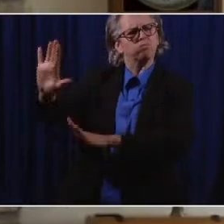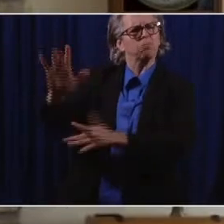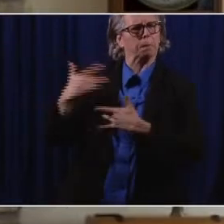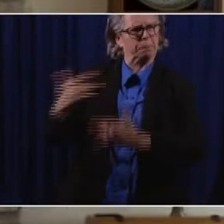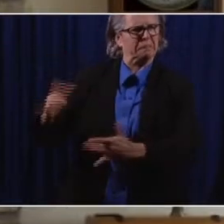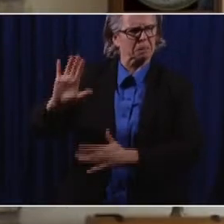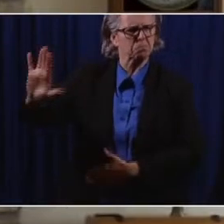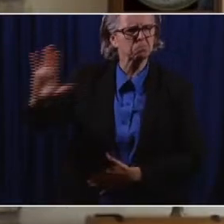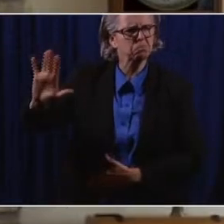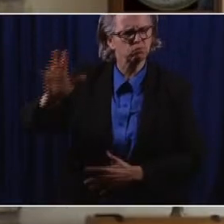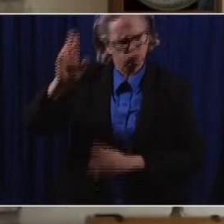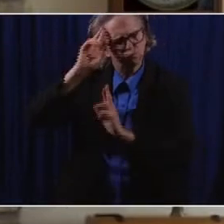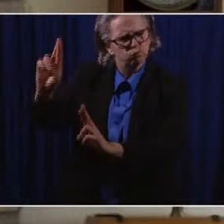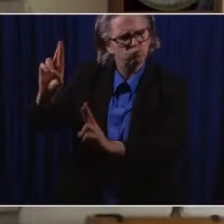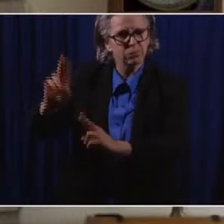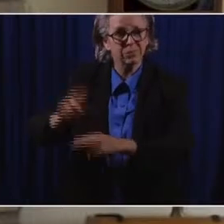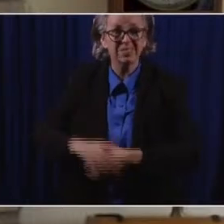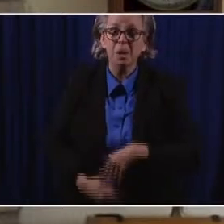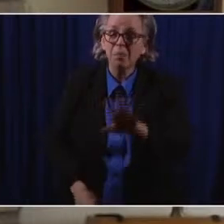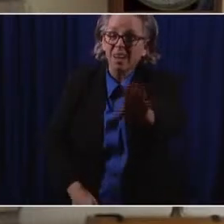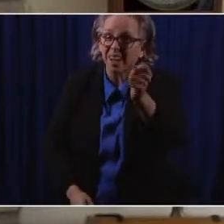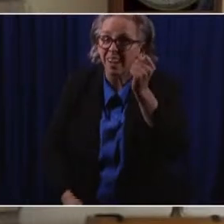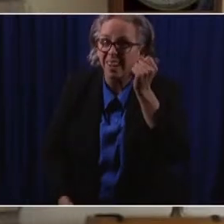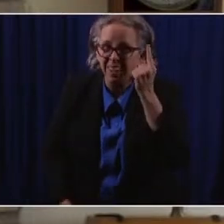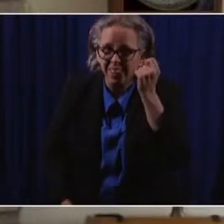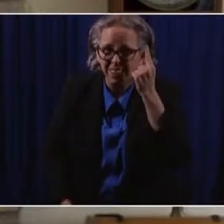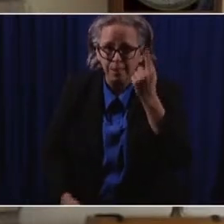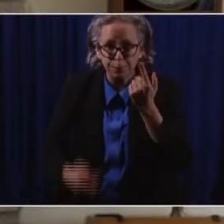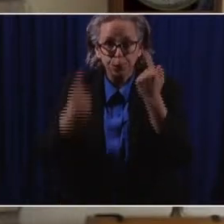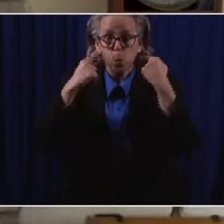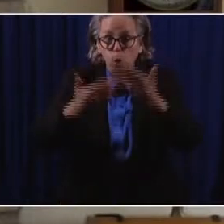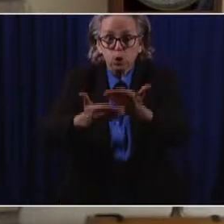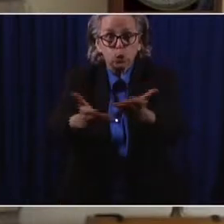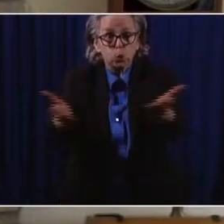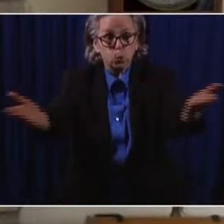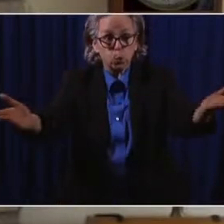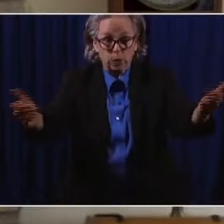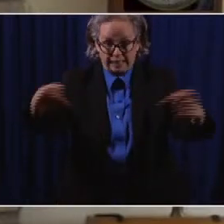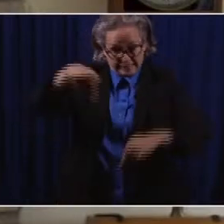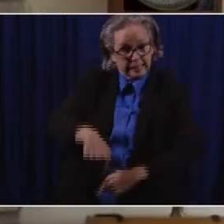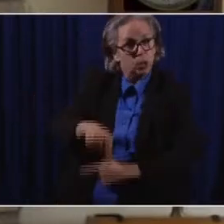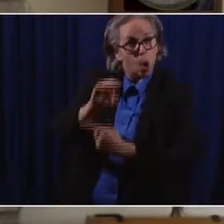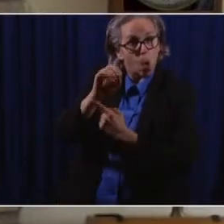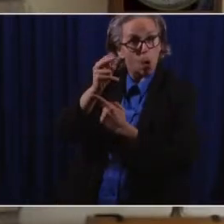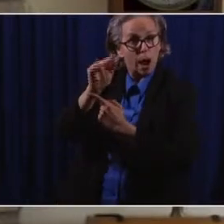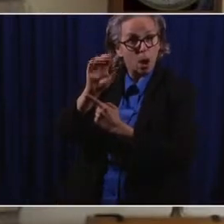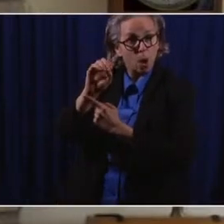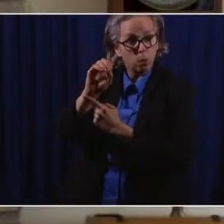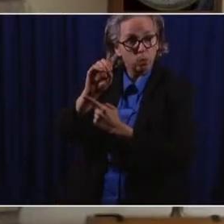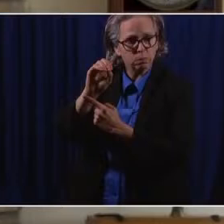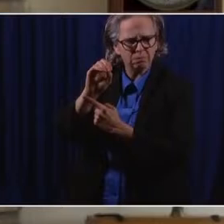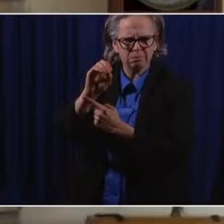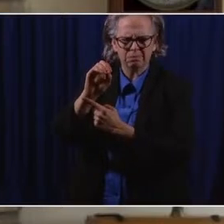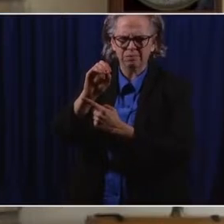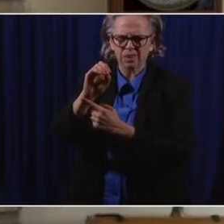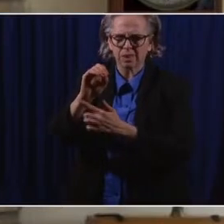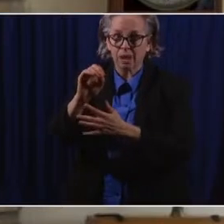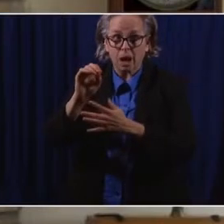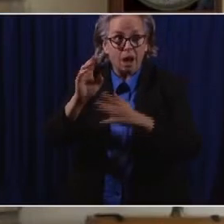But for all of us in Ohio, my fellow citizens, I think we need to keep focused.